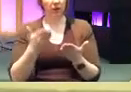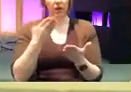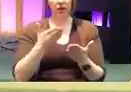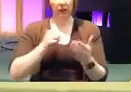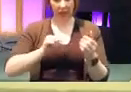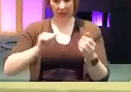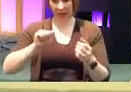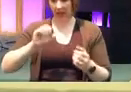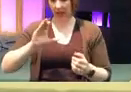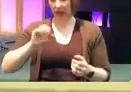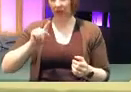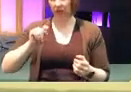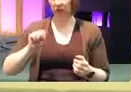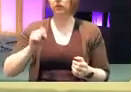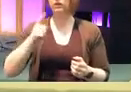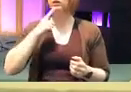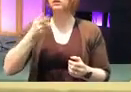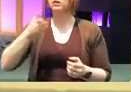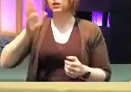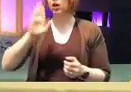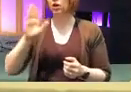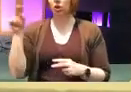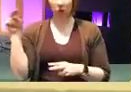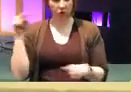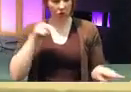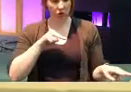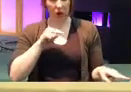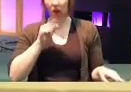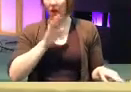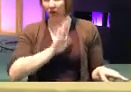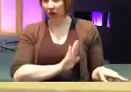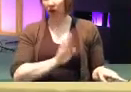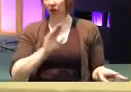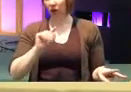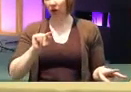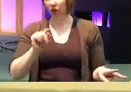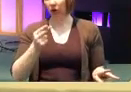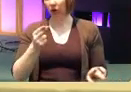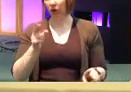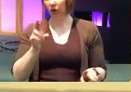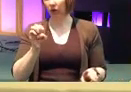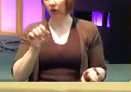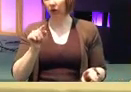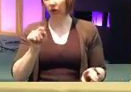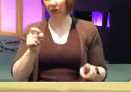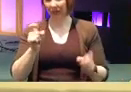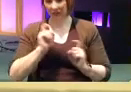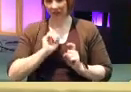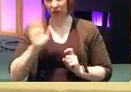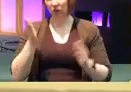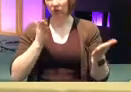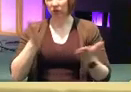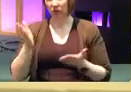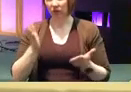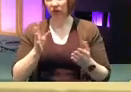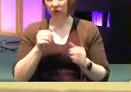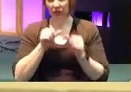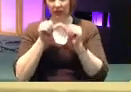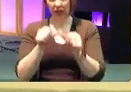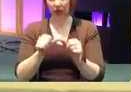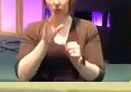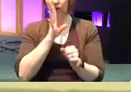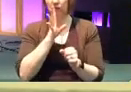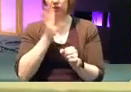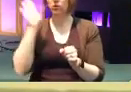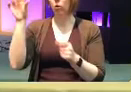God, look upon their threats and grant to your servants to continue to speak your word with all